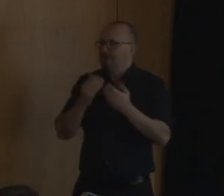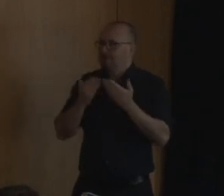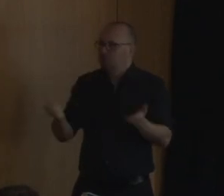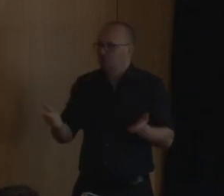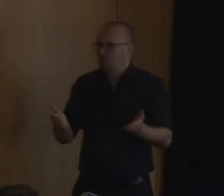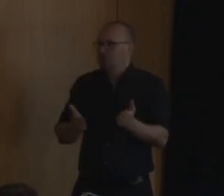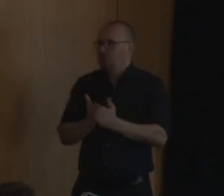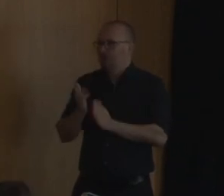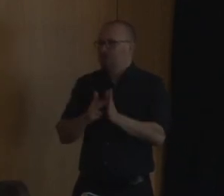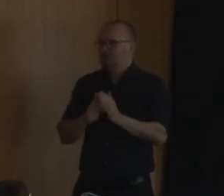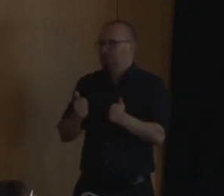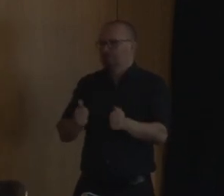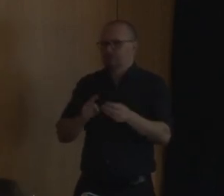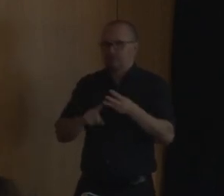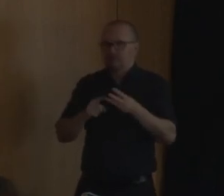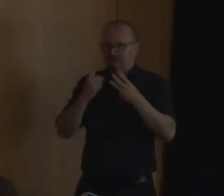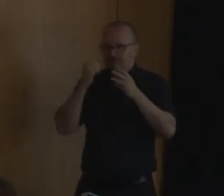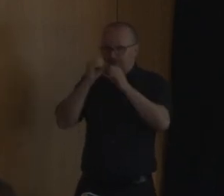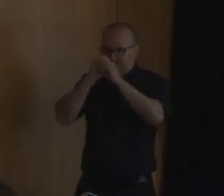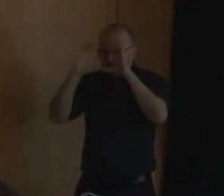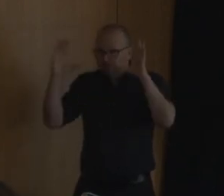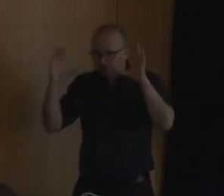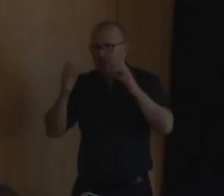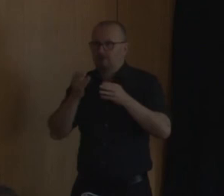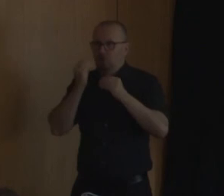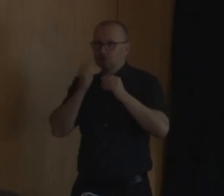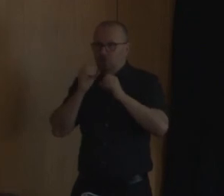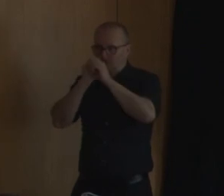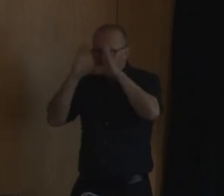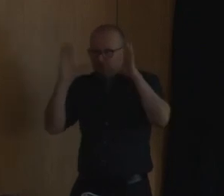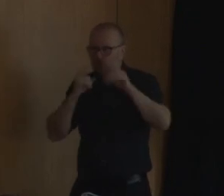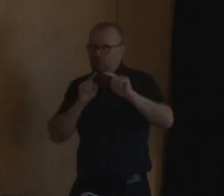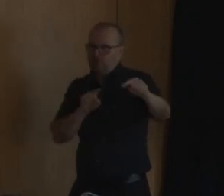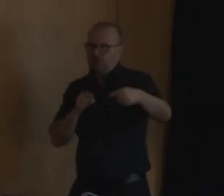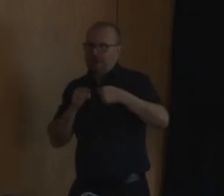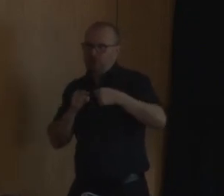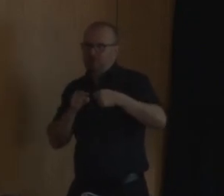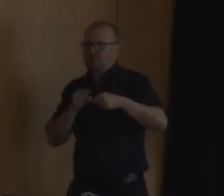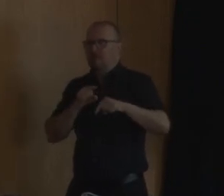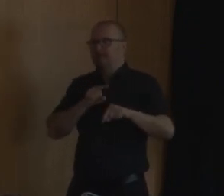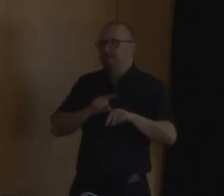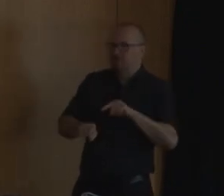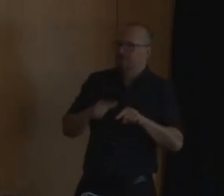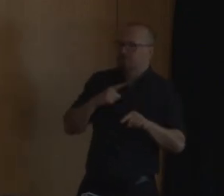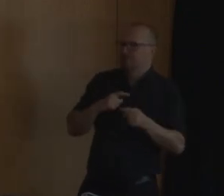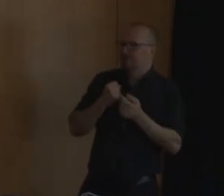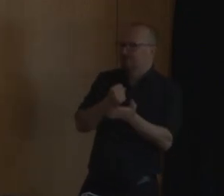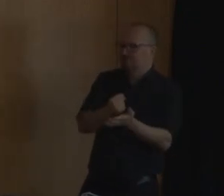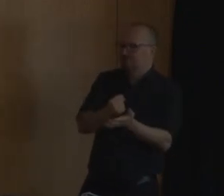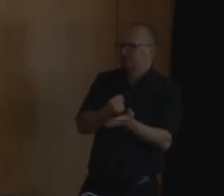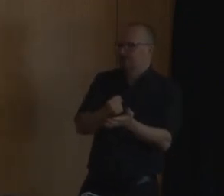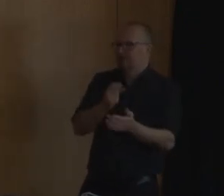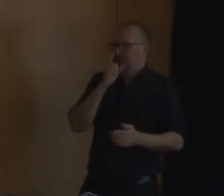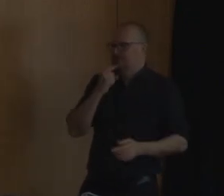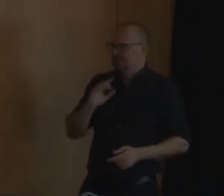country. Vision, I learned that your vision will be challenged on all fronts, often for budget reasons. People will say just make it a text and